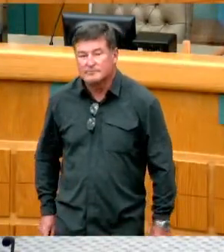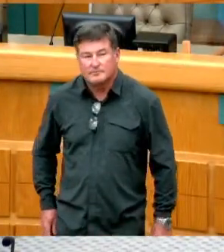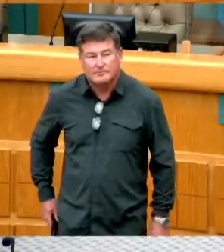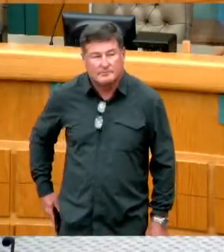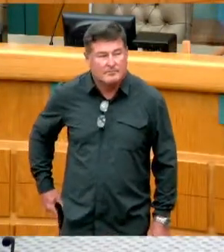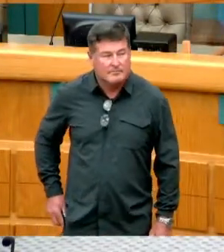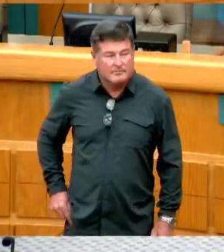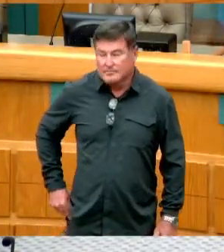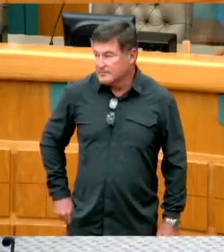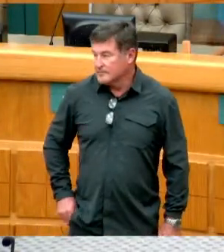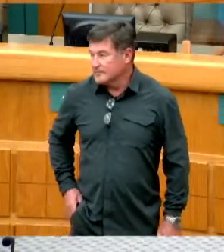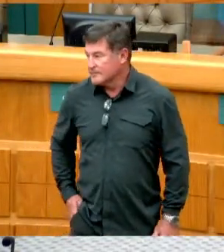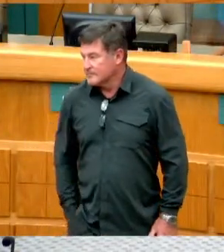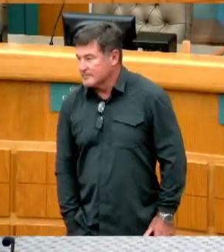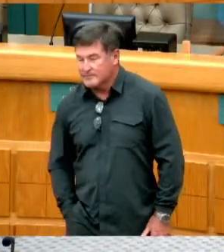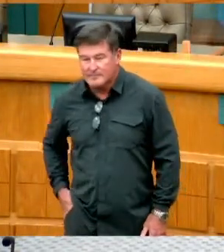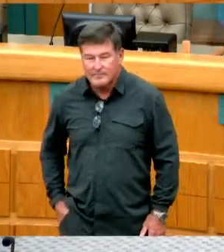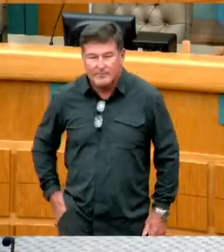I'm going to go ahead.